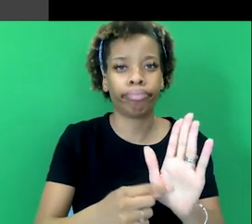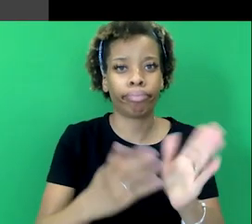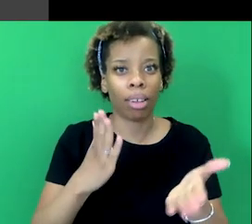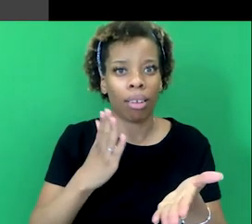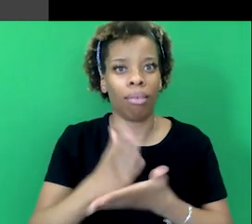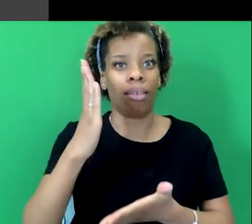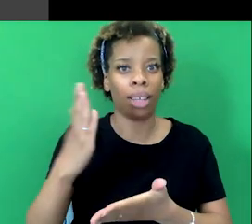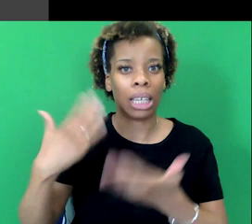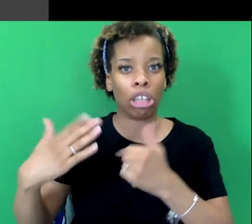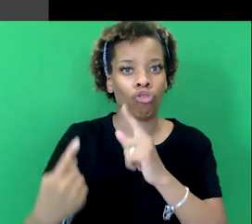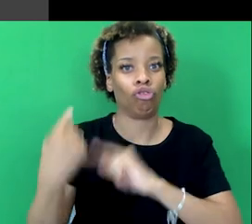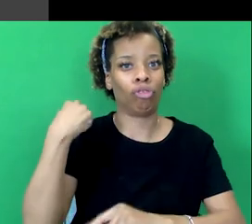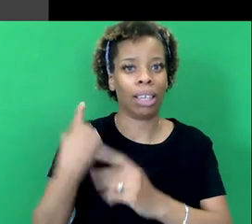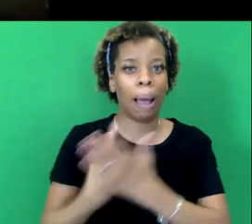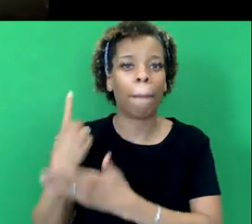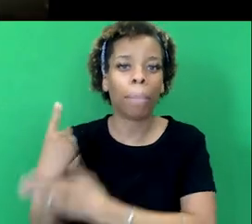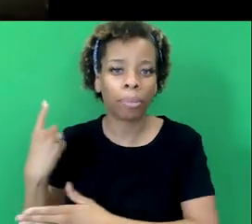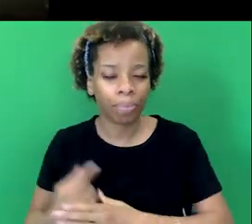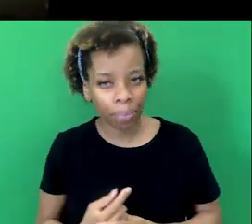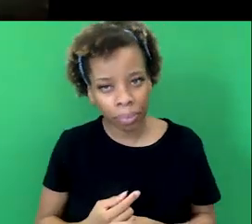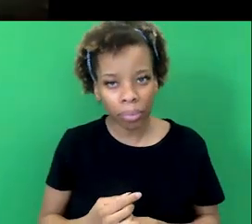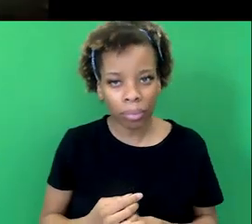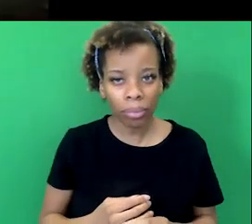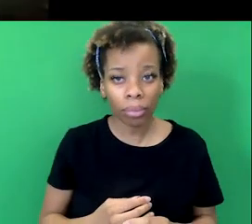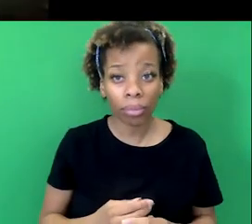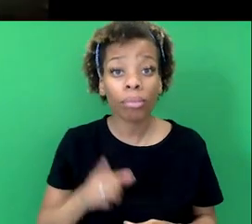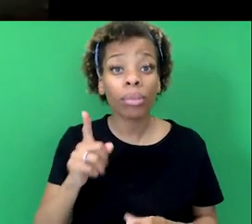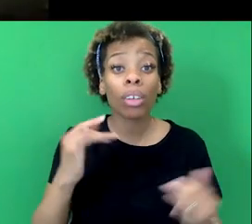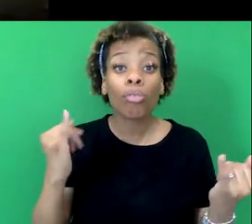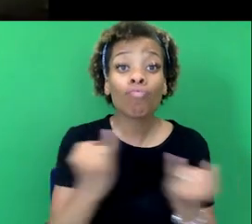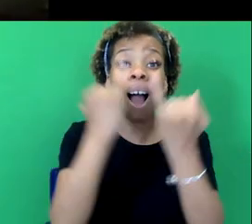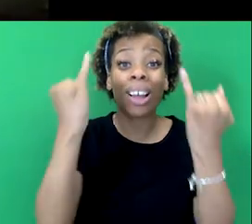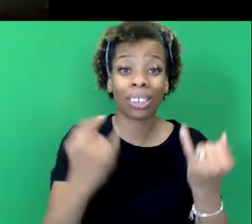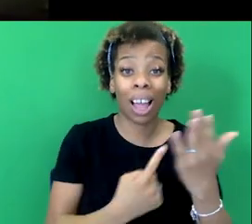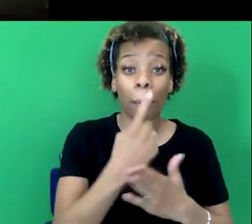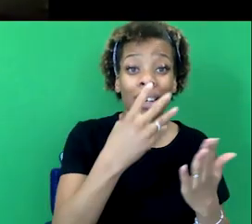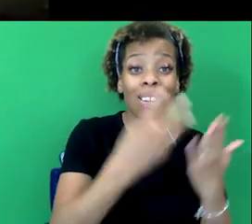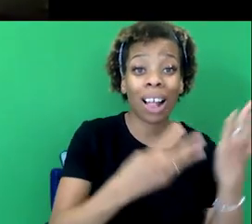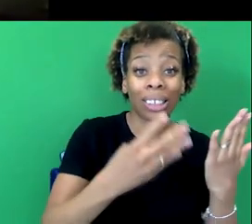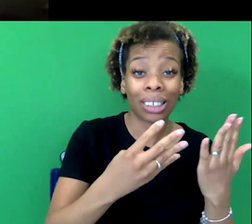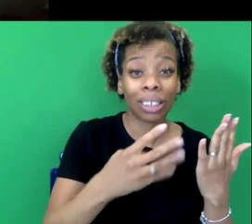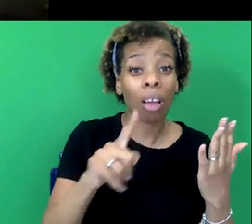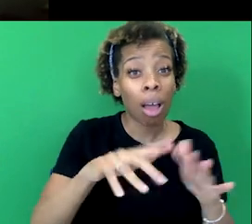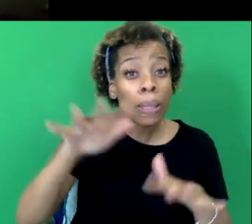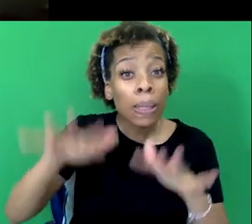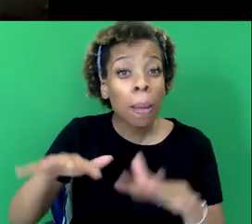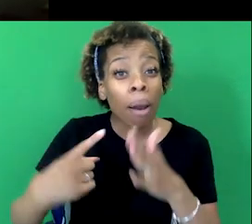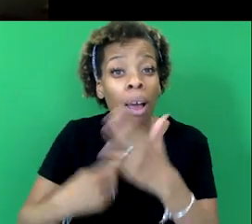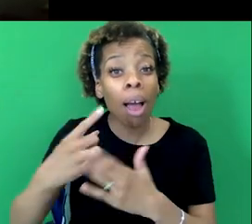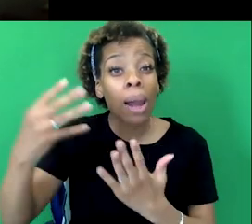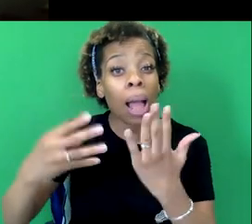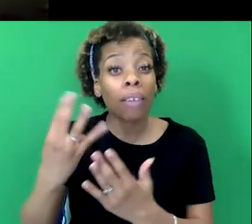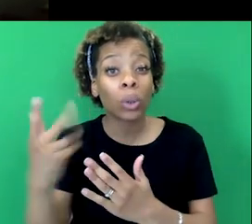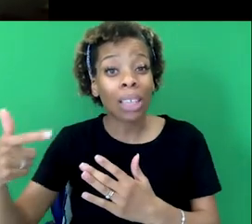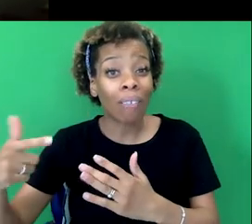The thing about the riots in 1919, which were mirrored, in fact, by riots in 1947 in